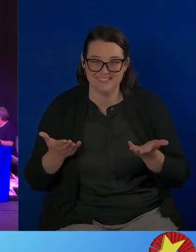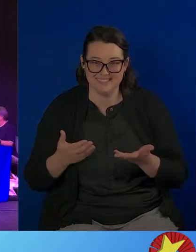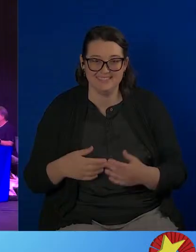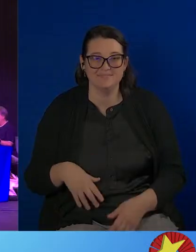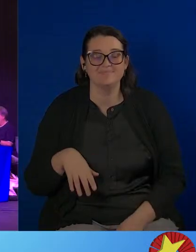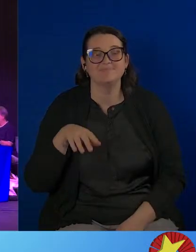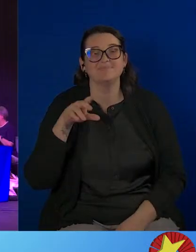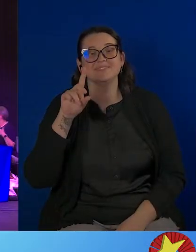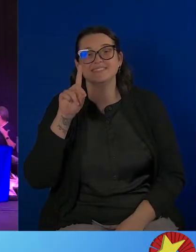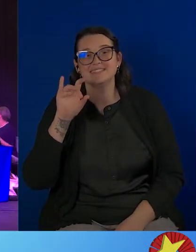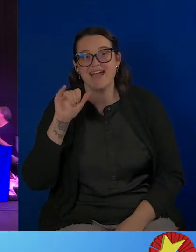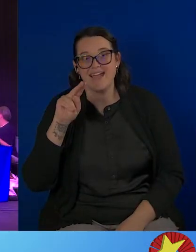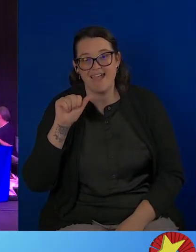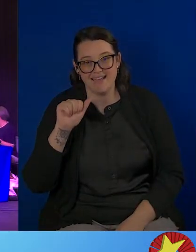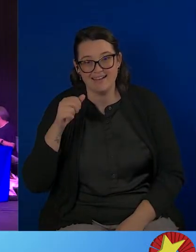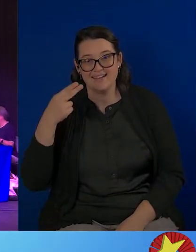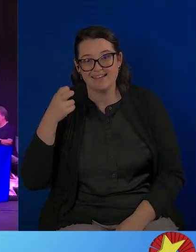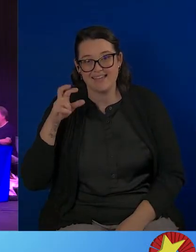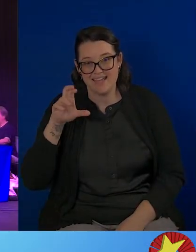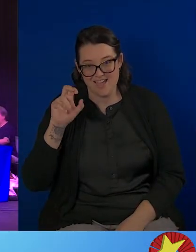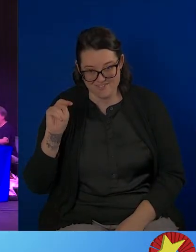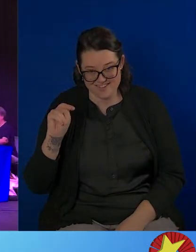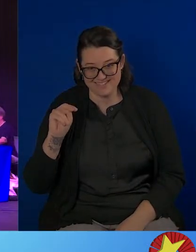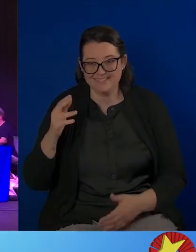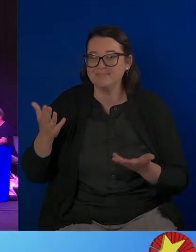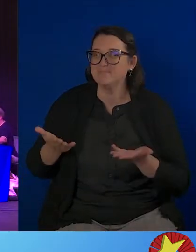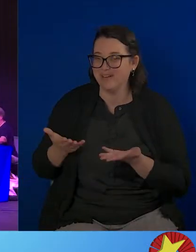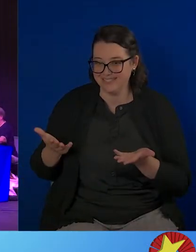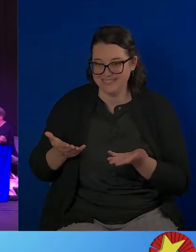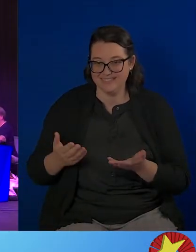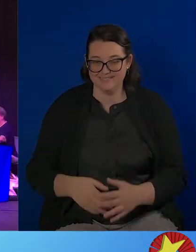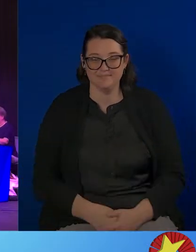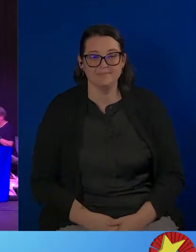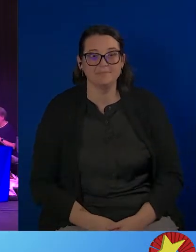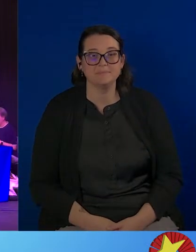Diana Heron. Present.